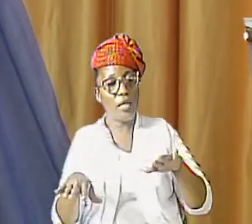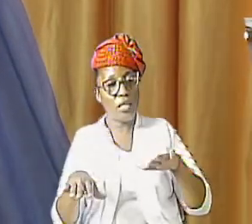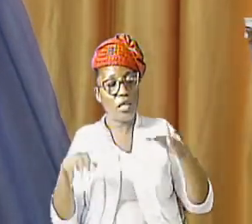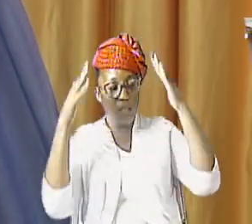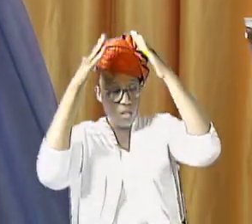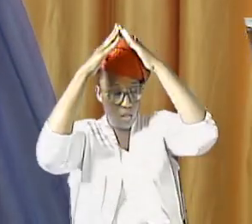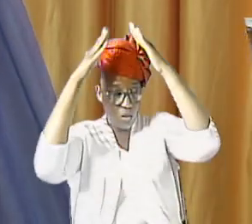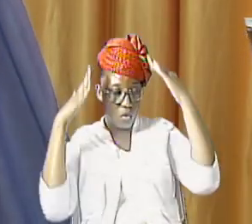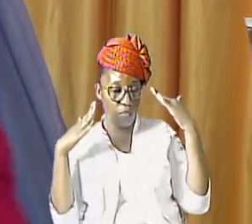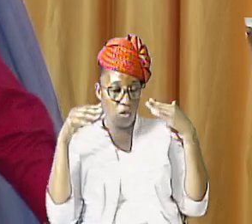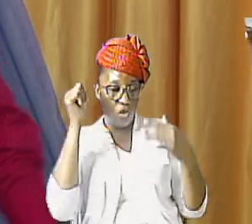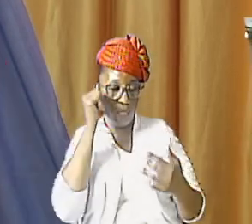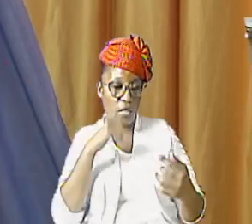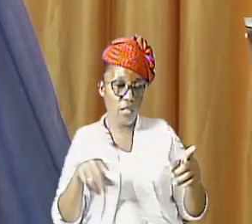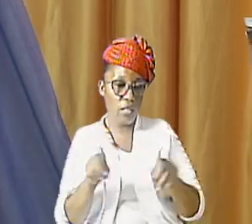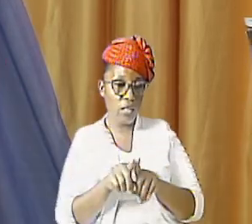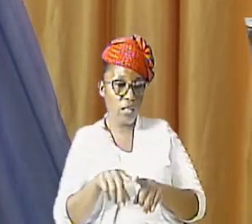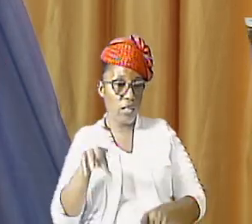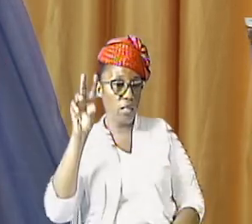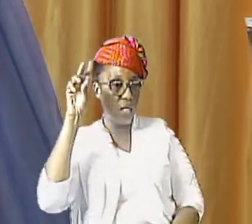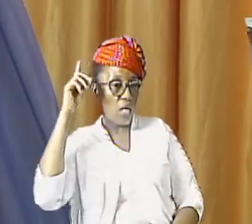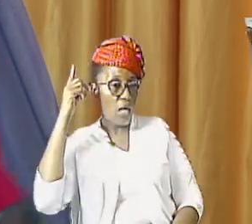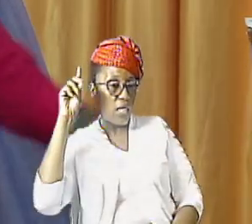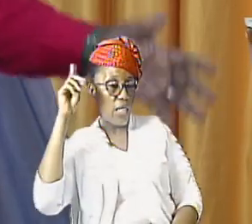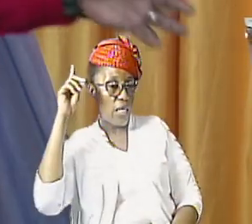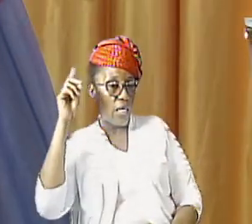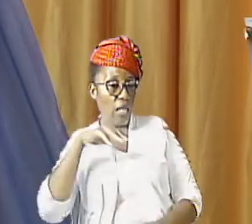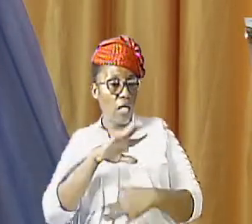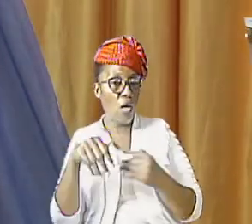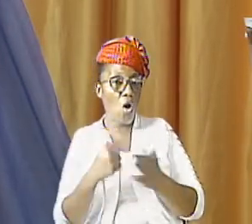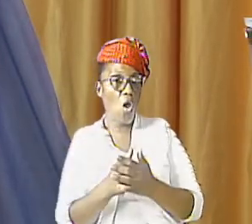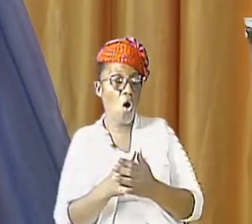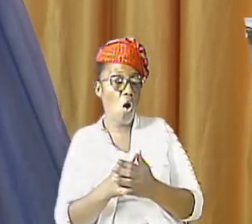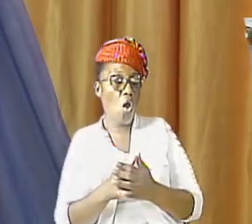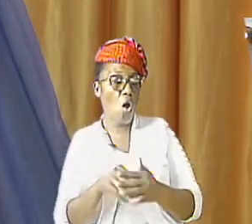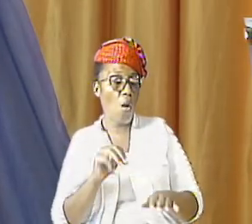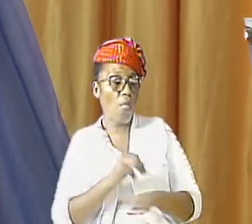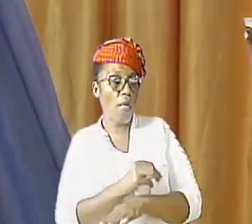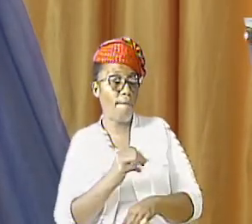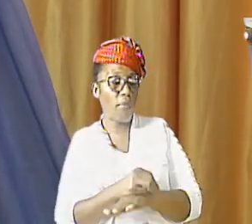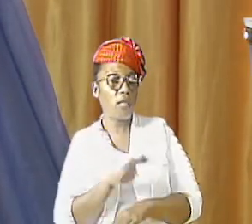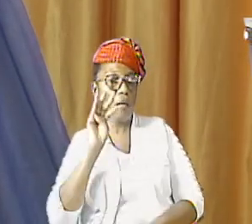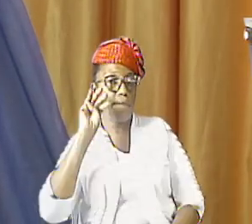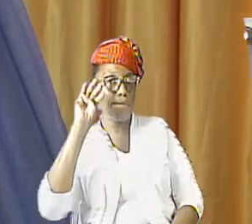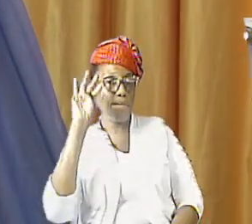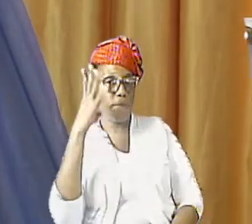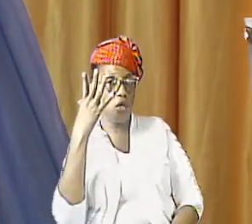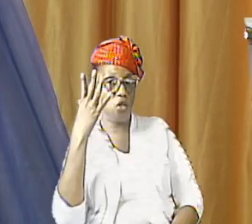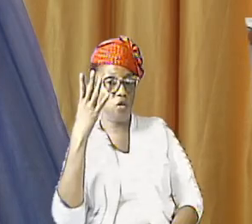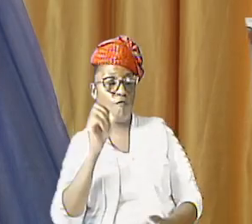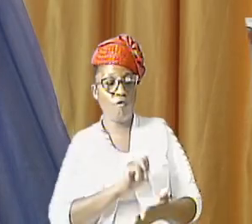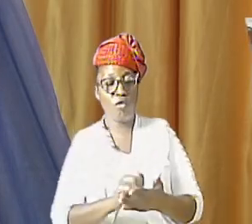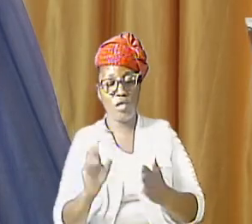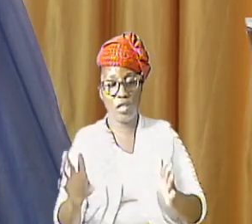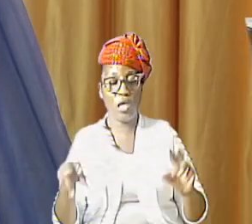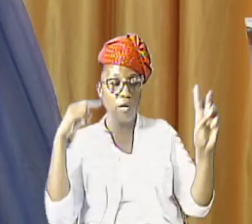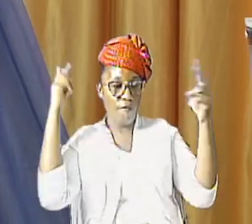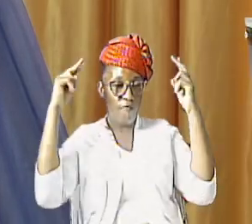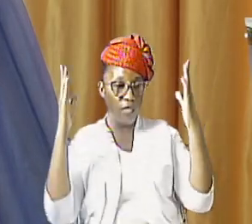Blessings to your Bishop and Sister Daly, all the ministers, this beautiful congregation and